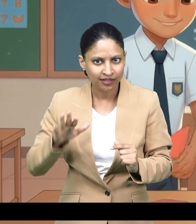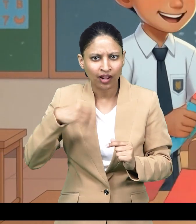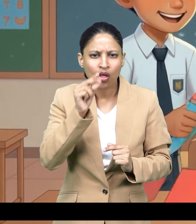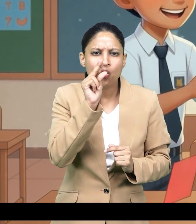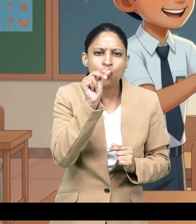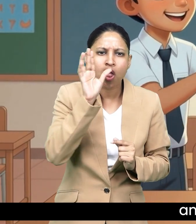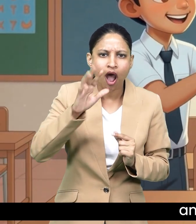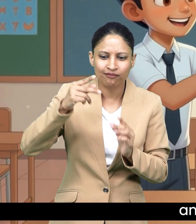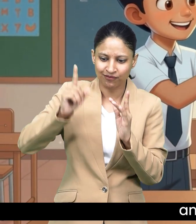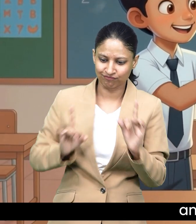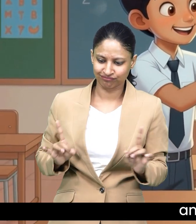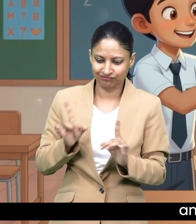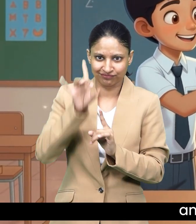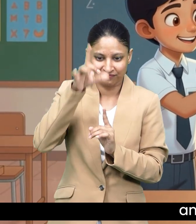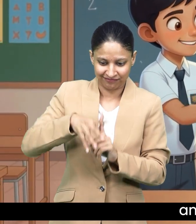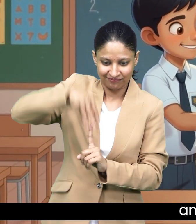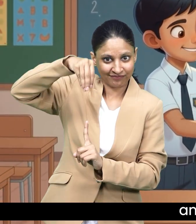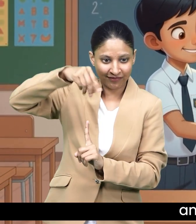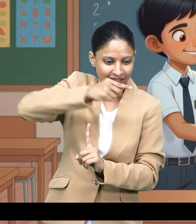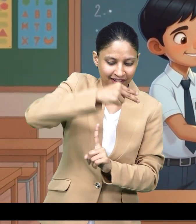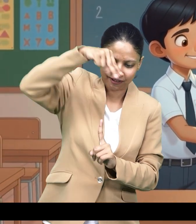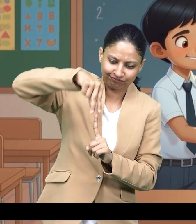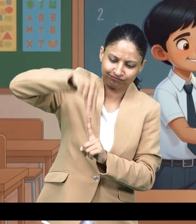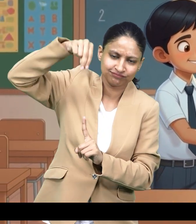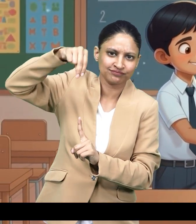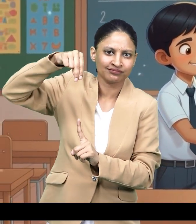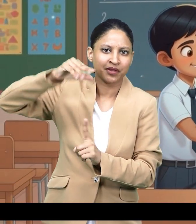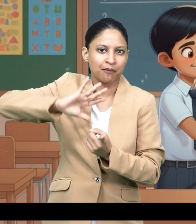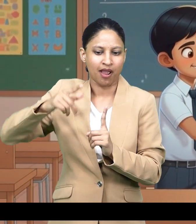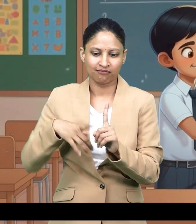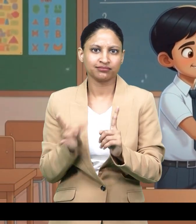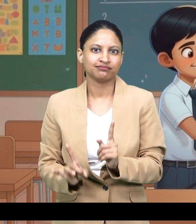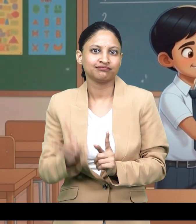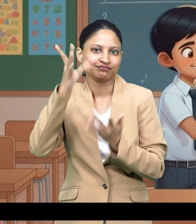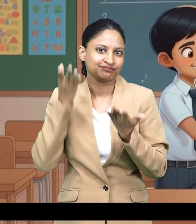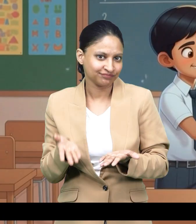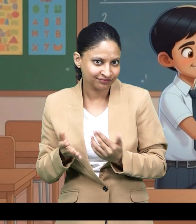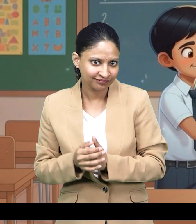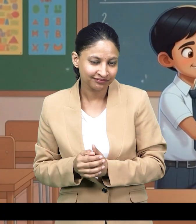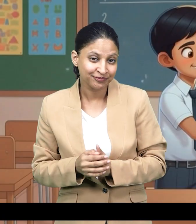fins, and a round piece at the top as the rocket's nose.